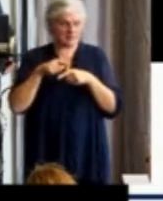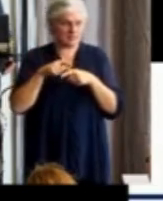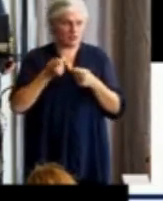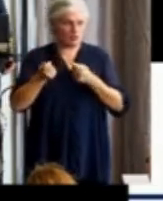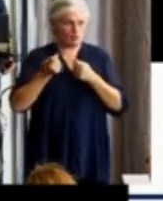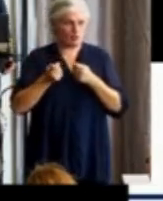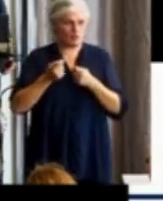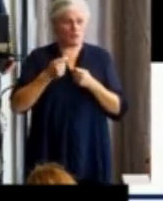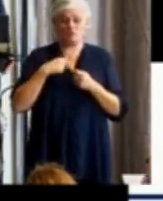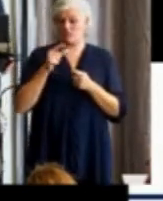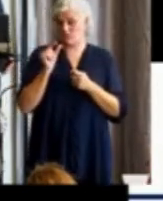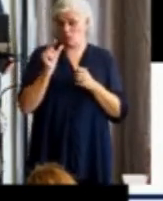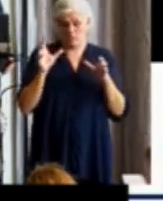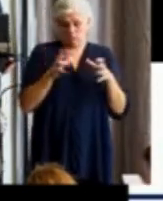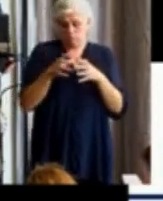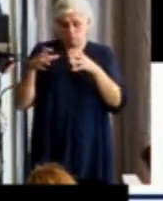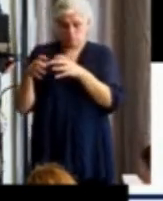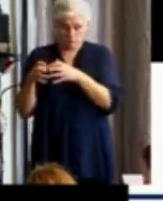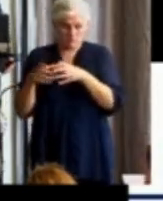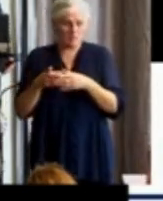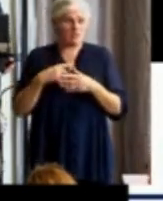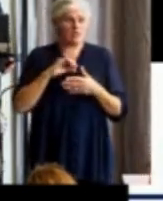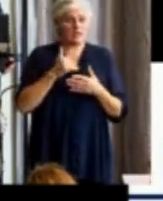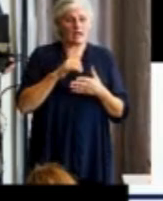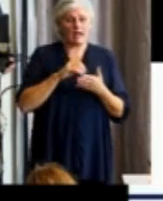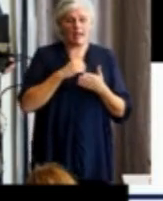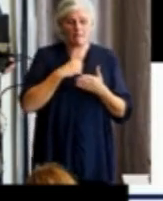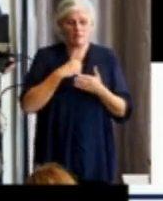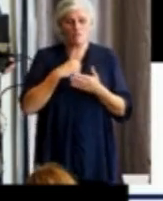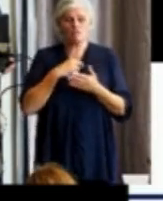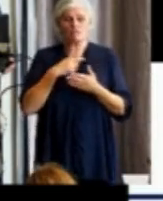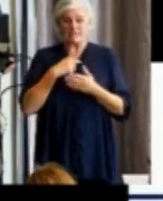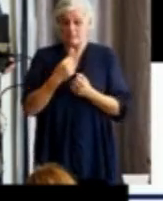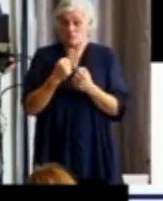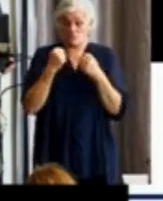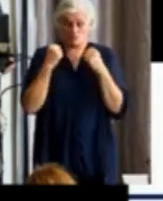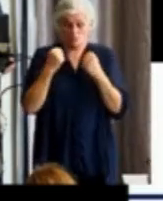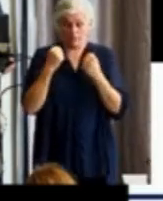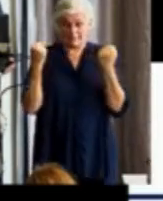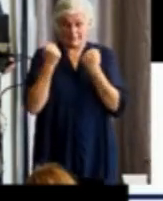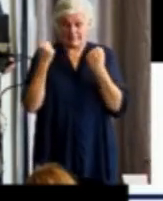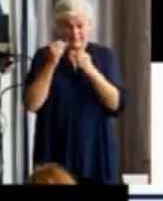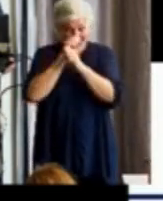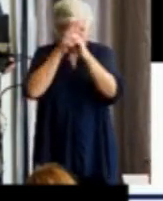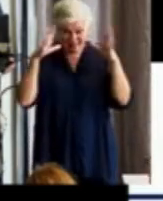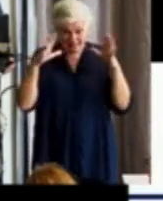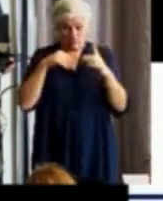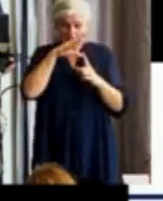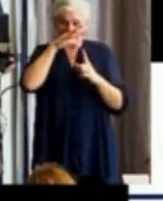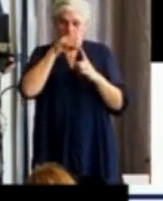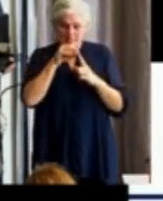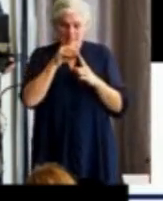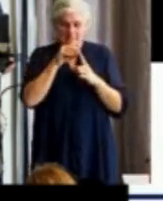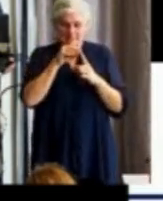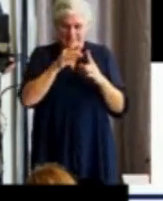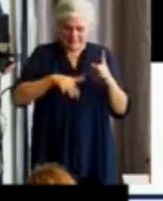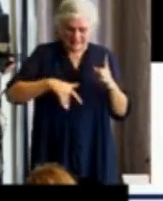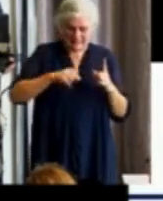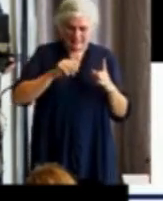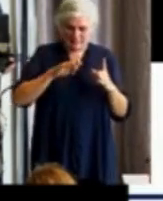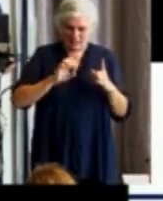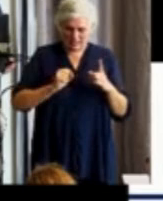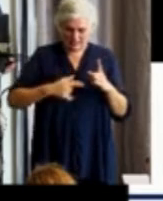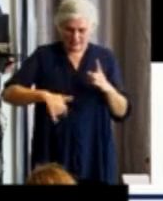Again, really small sample sizes. So it would have to be a really strong signal of a particular species or a